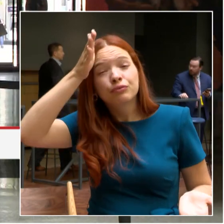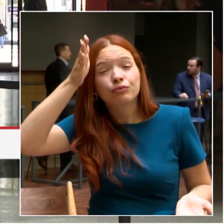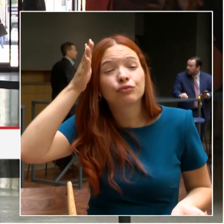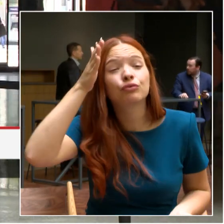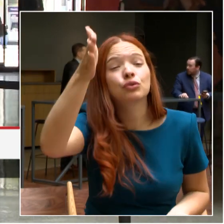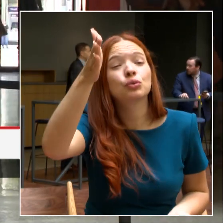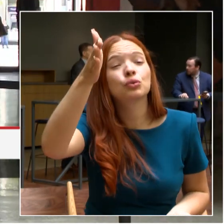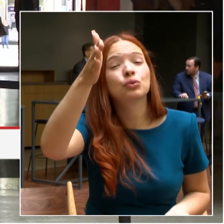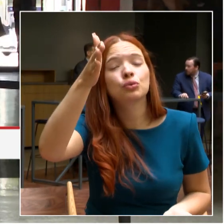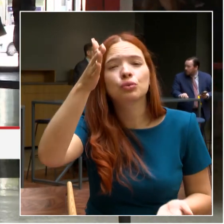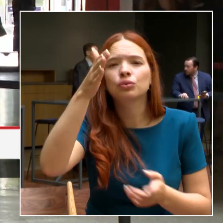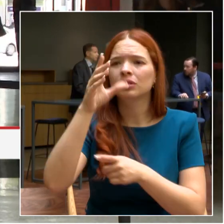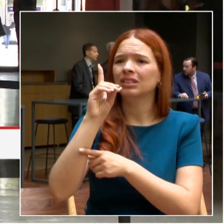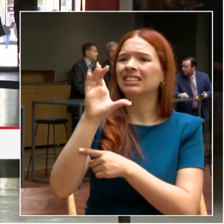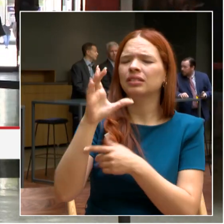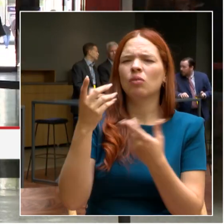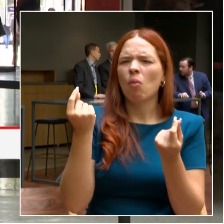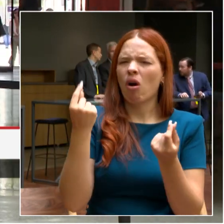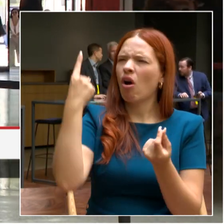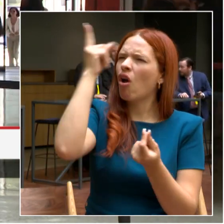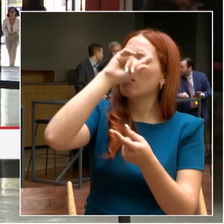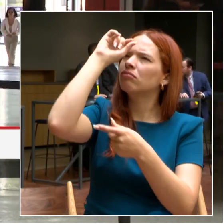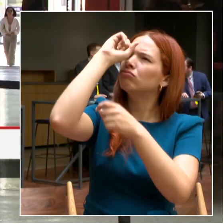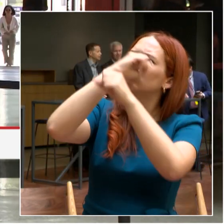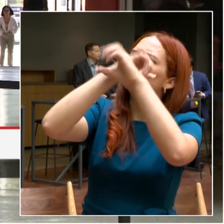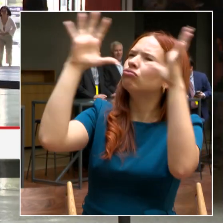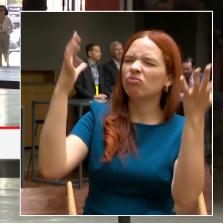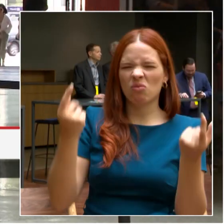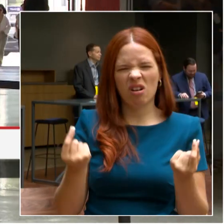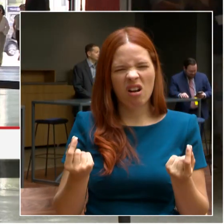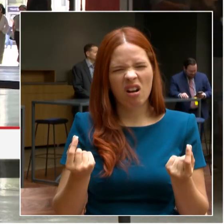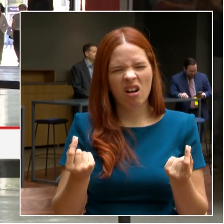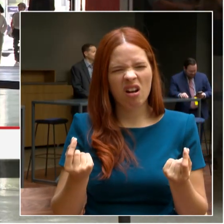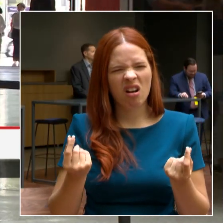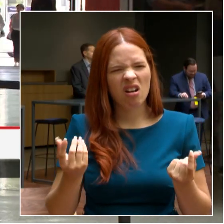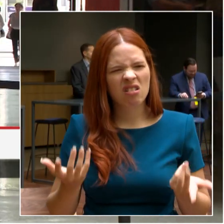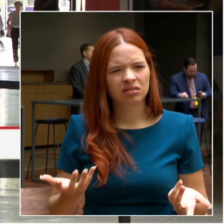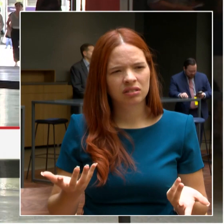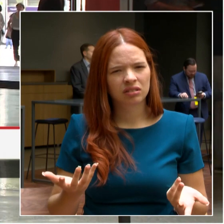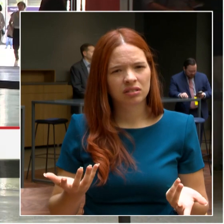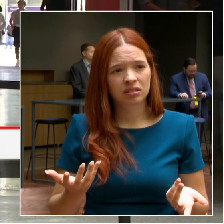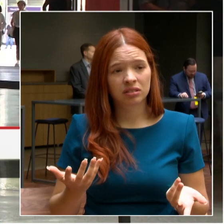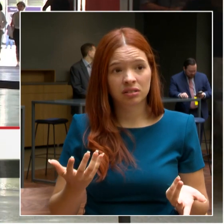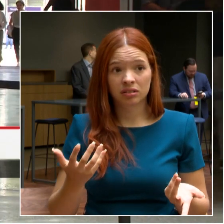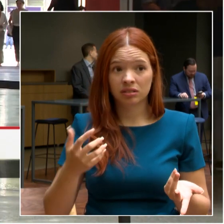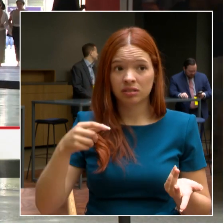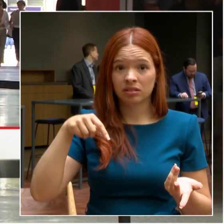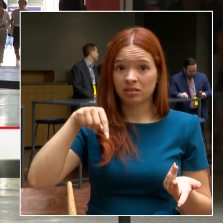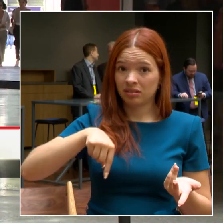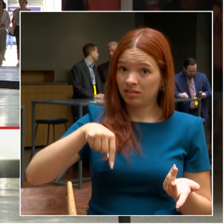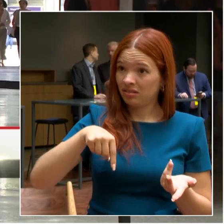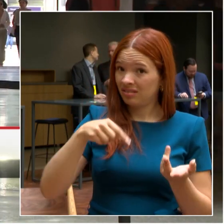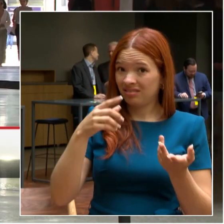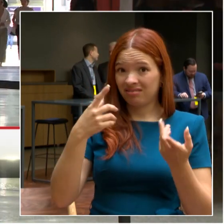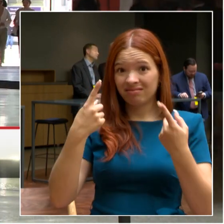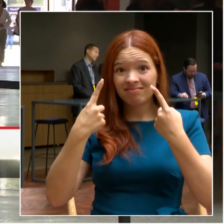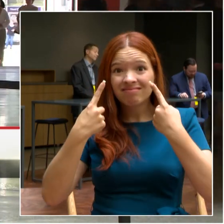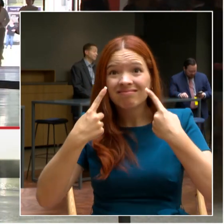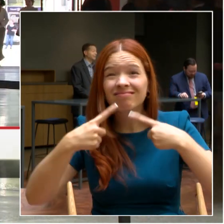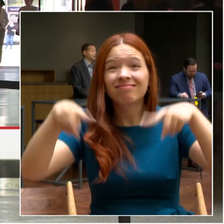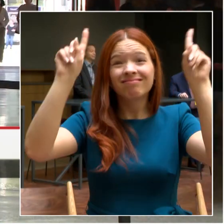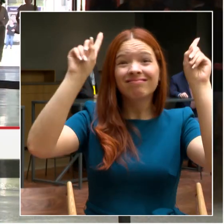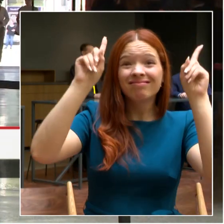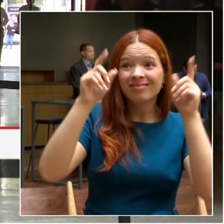of this happens without collaboration. None of this happens without partnership. None of this happens without having a big tent and a